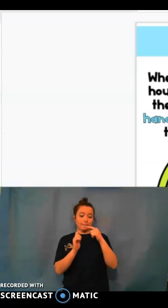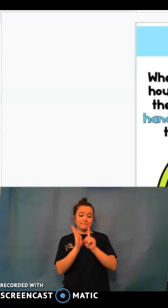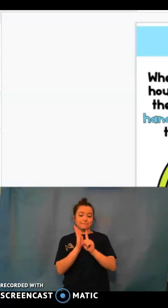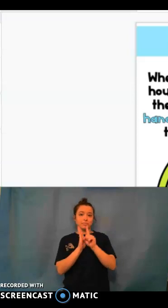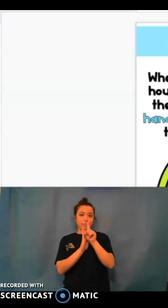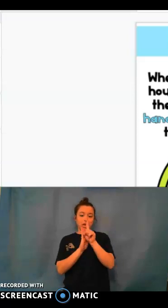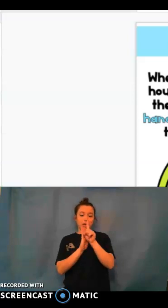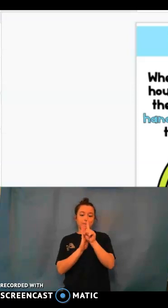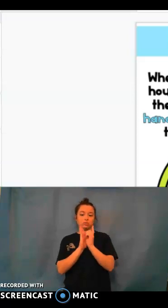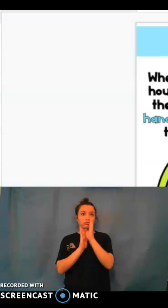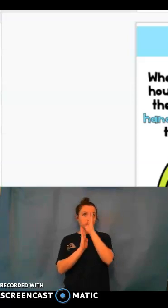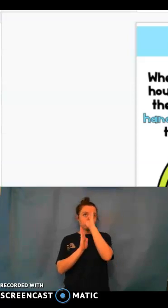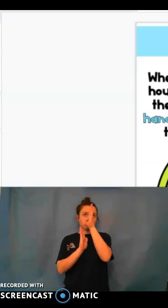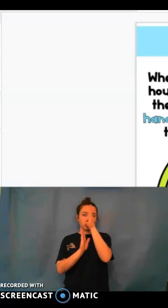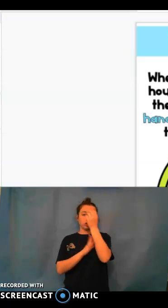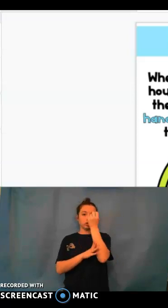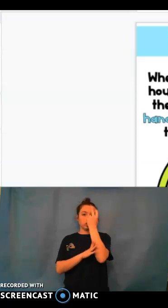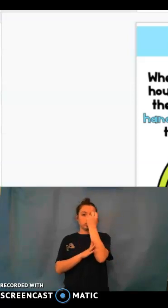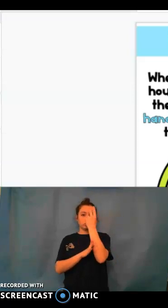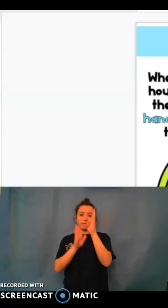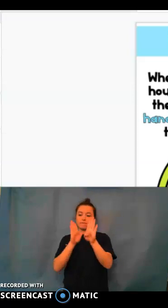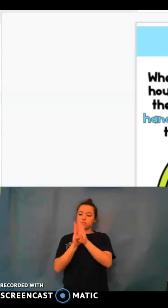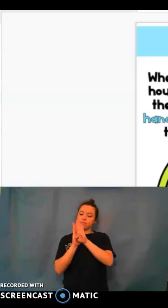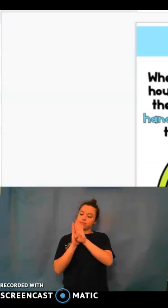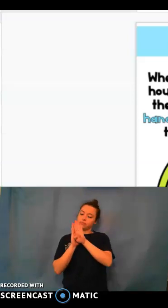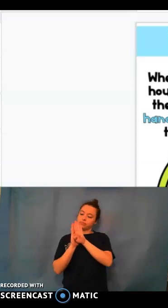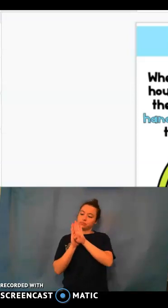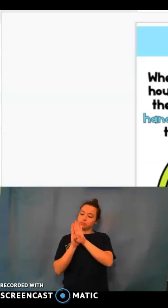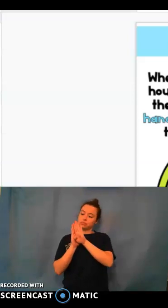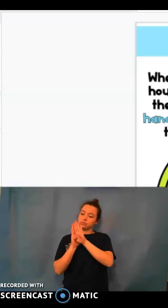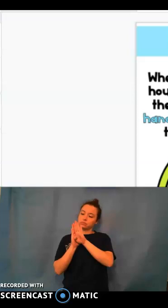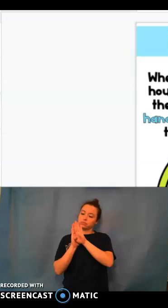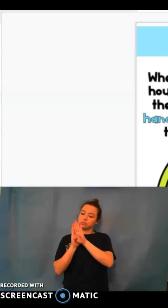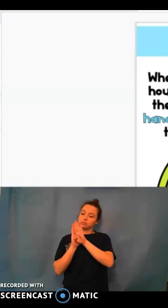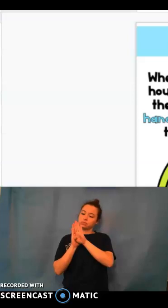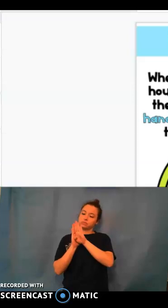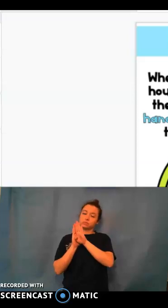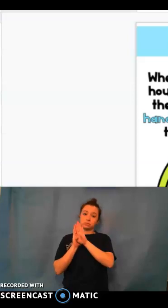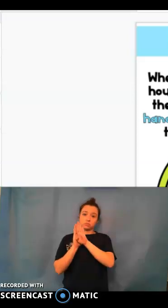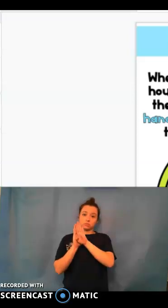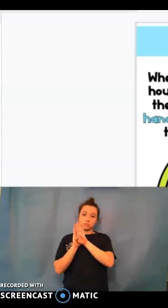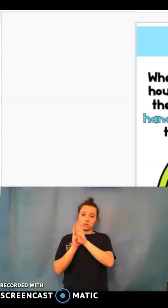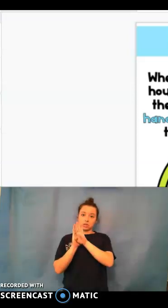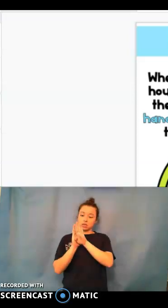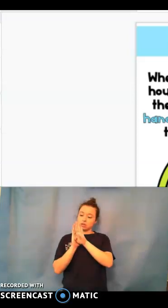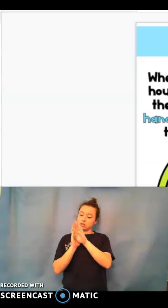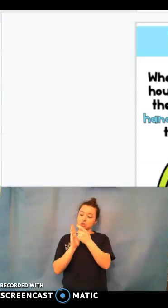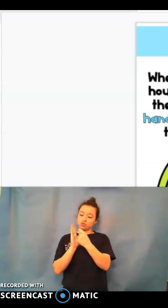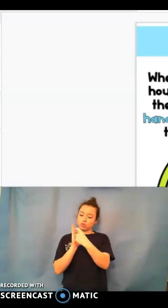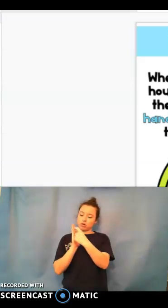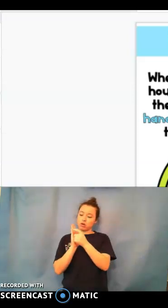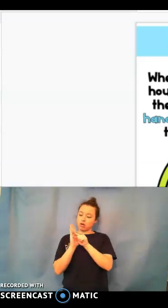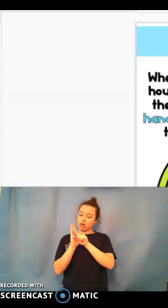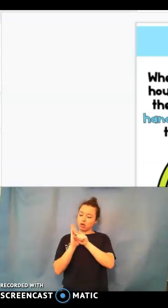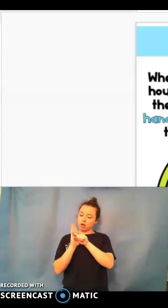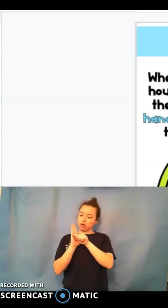12. Always, always, always, we know that that means o'clock. Then we look where the hour hand is. Well, this one's pointing